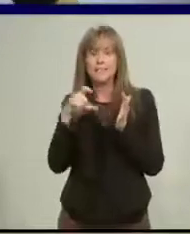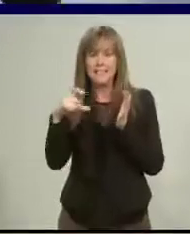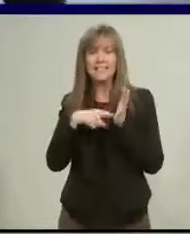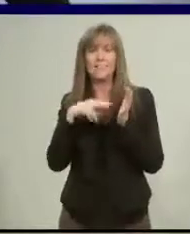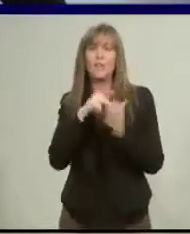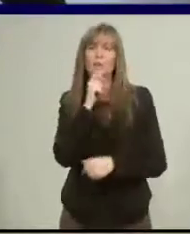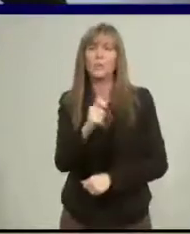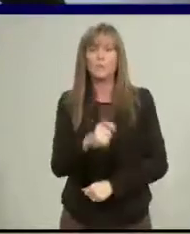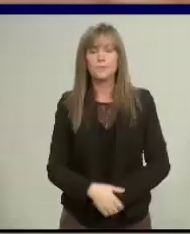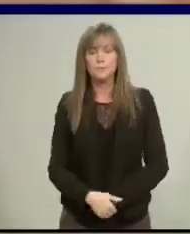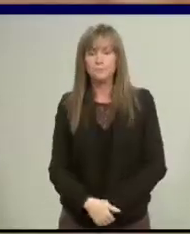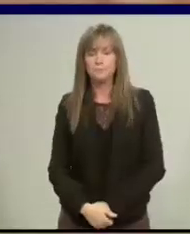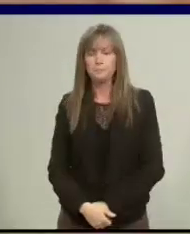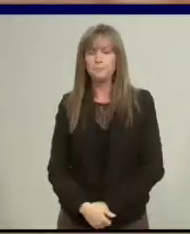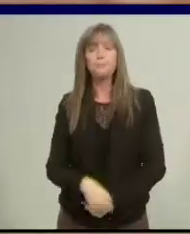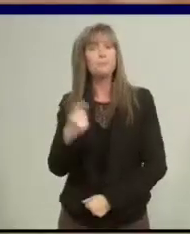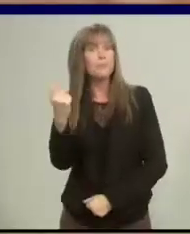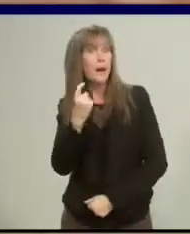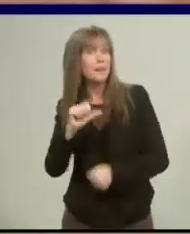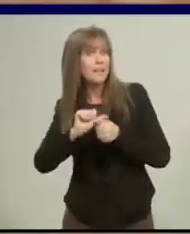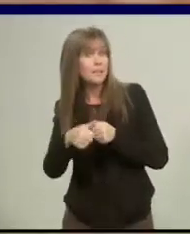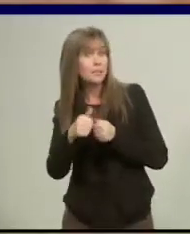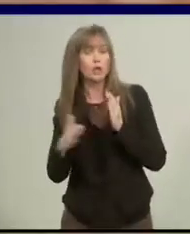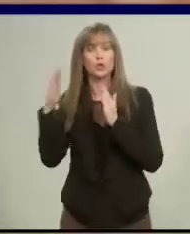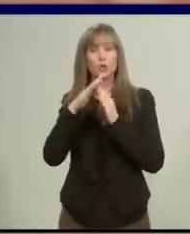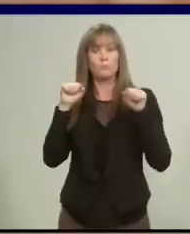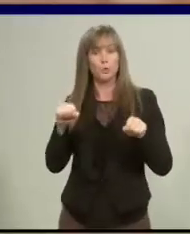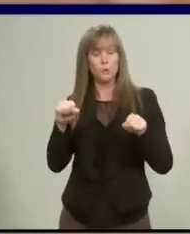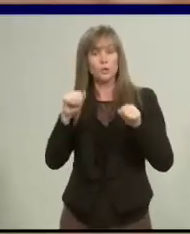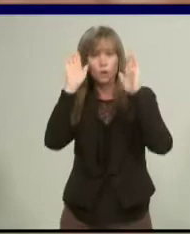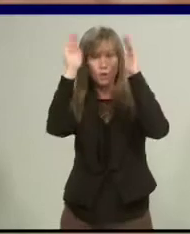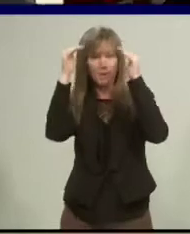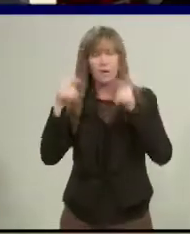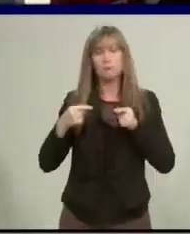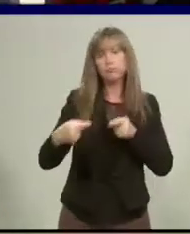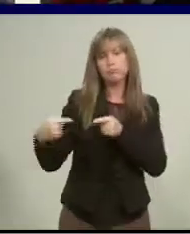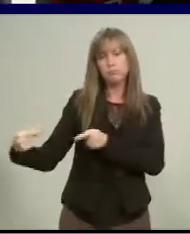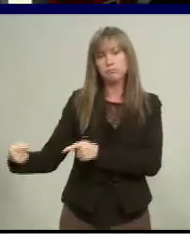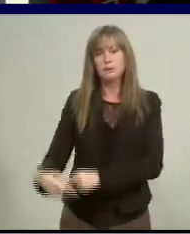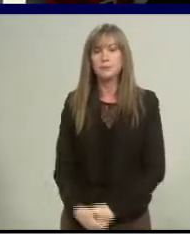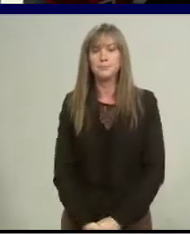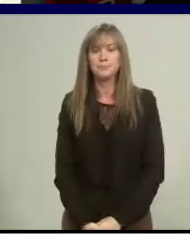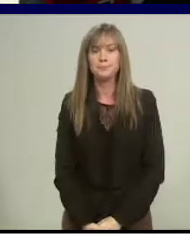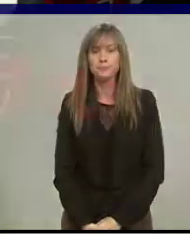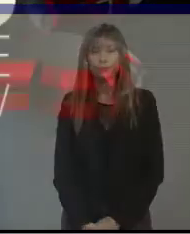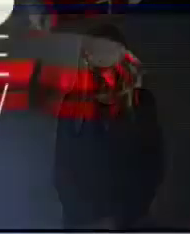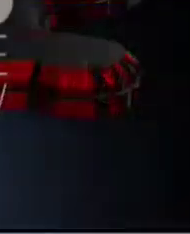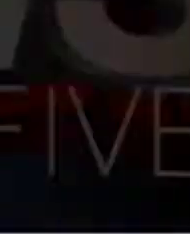News. Coming up, top student chefs battle it out.